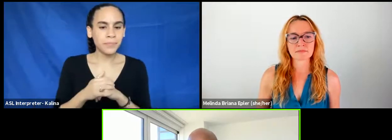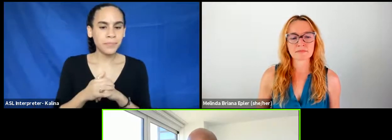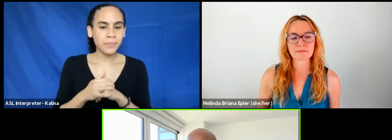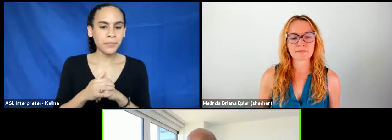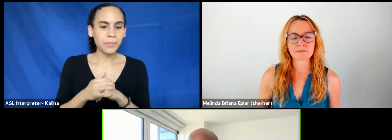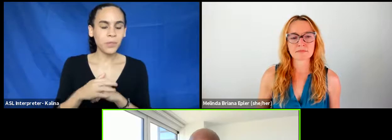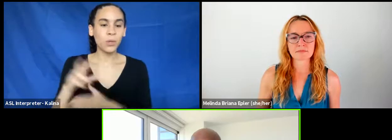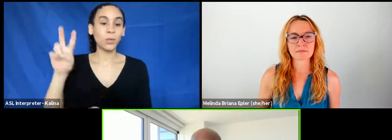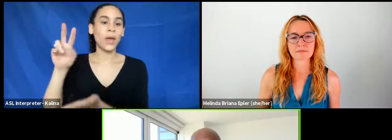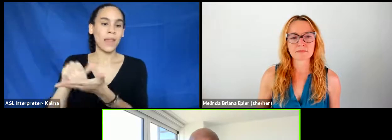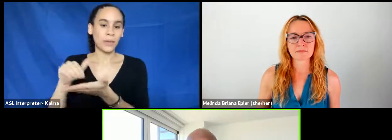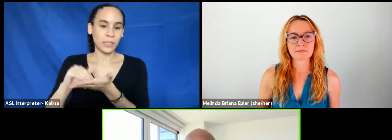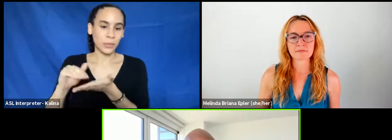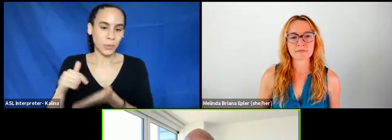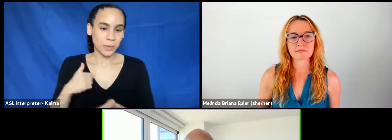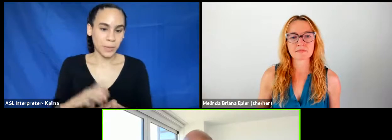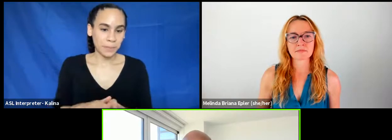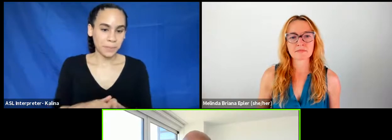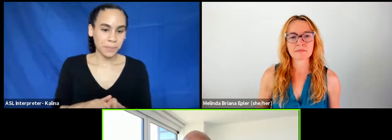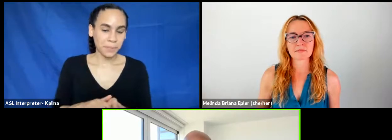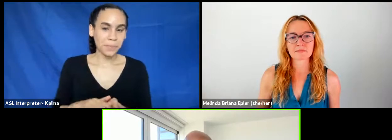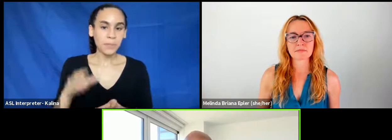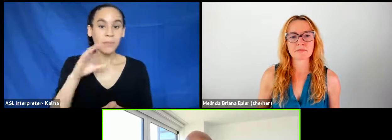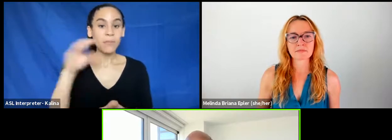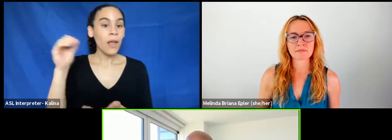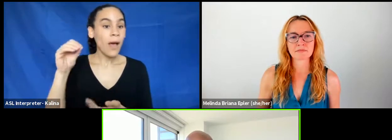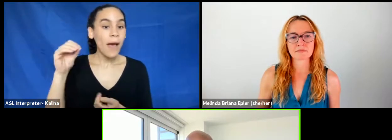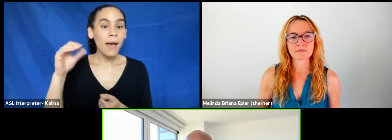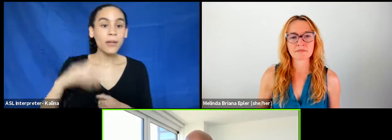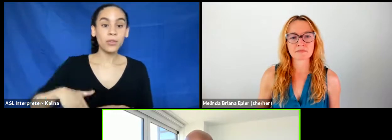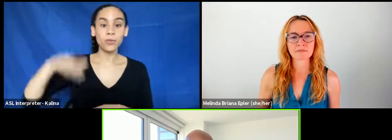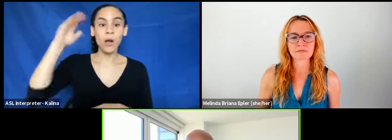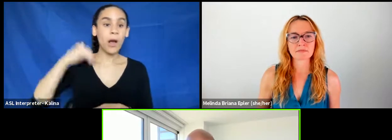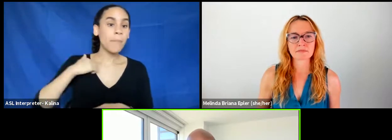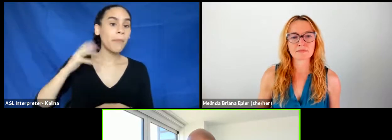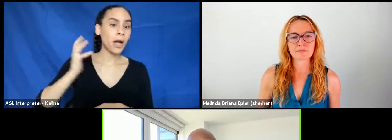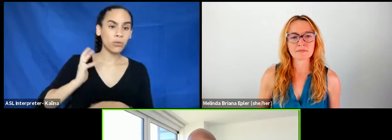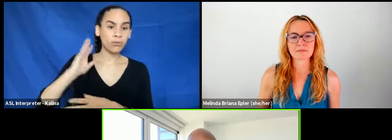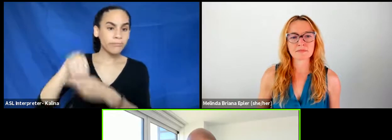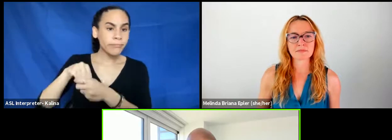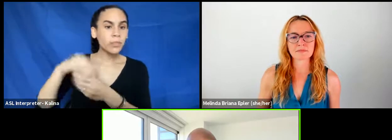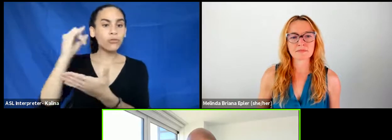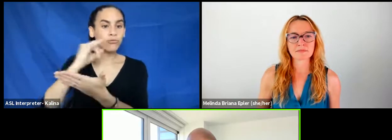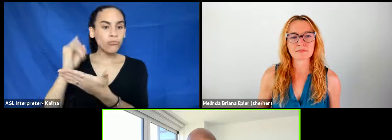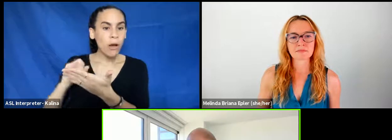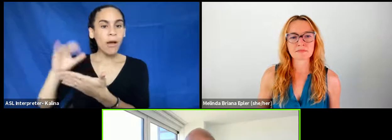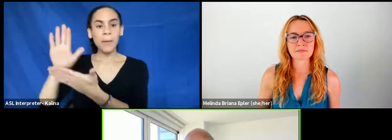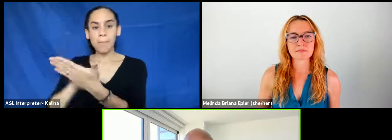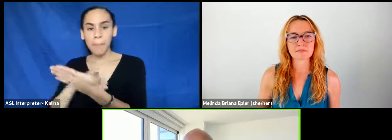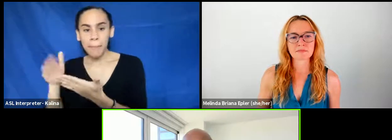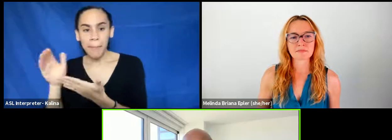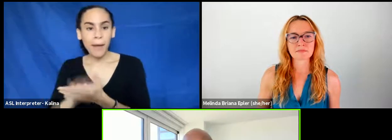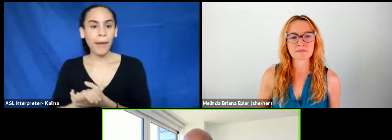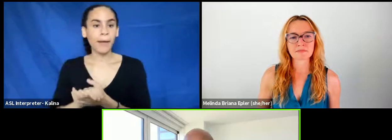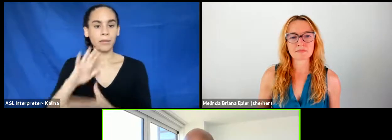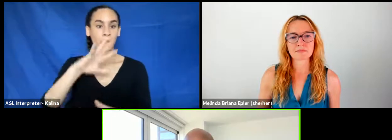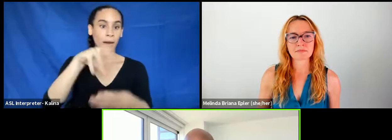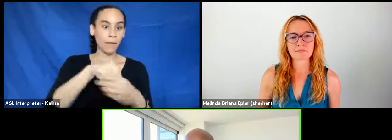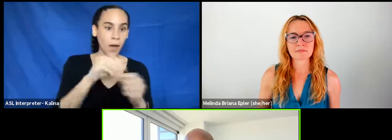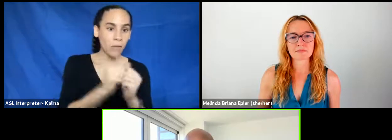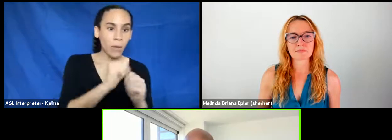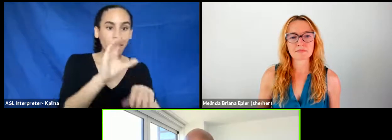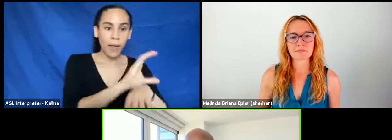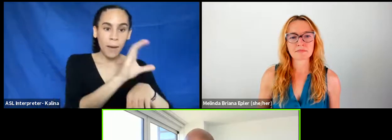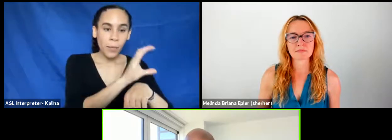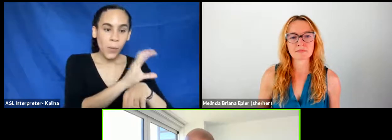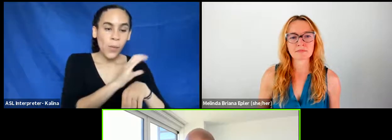And growing up, I was into art. I used to draw, used to paint. Then I got into computers.